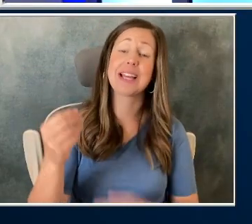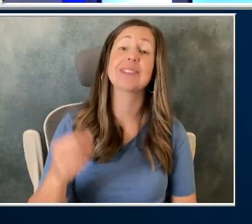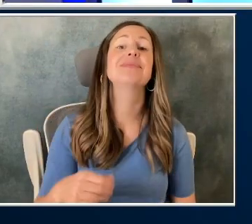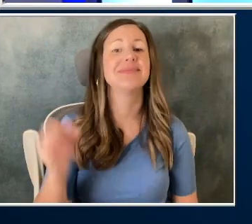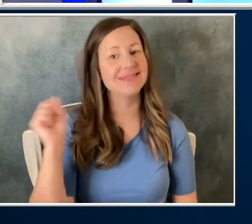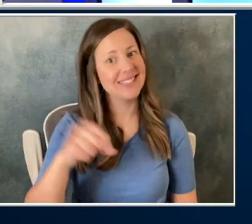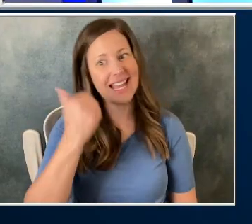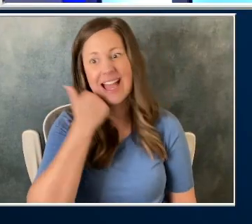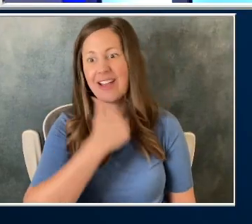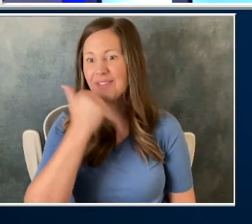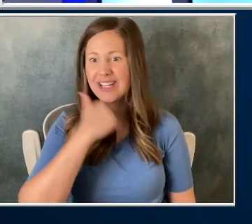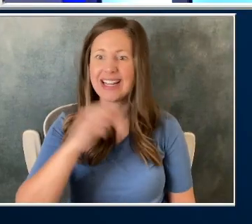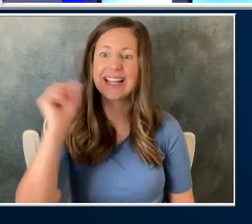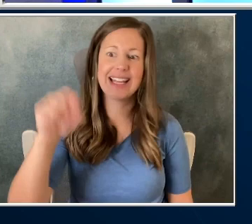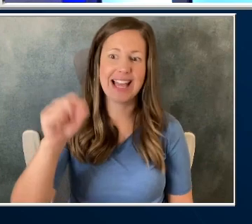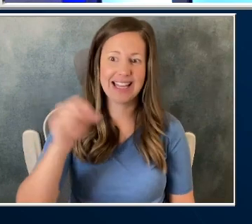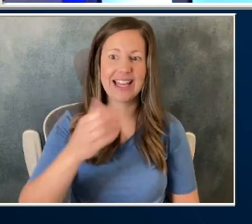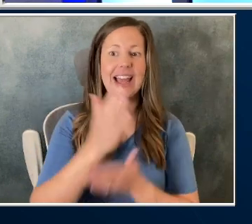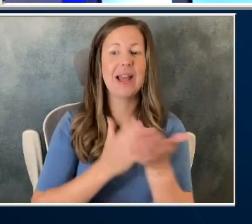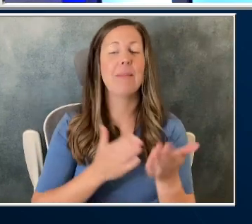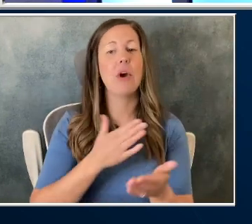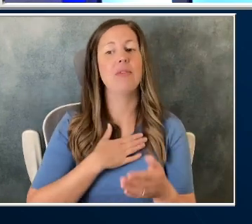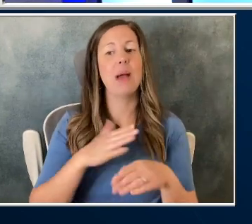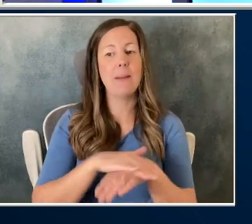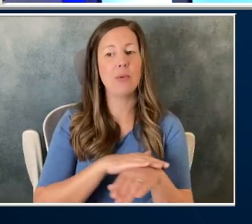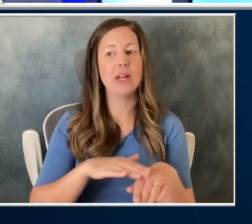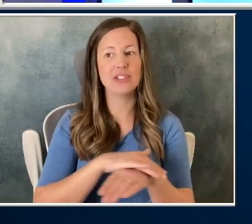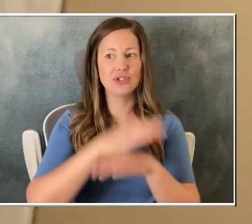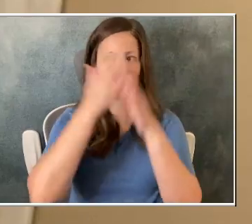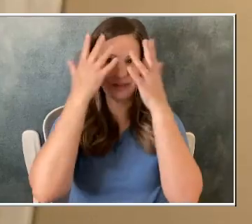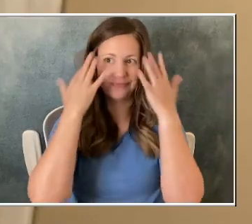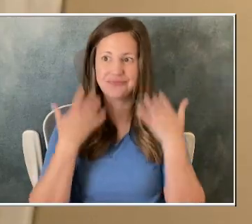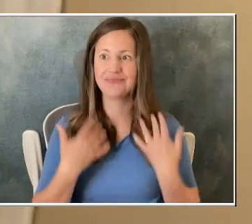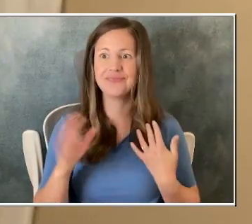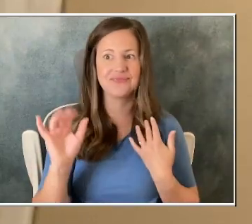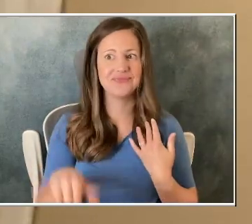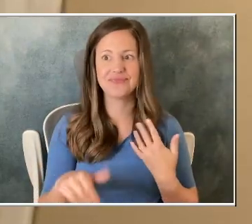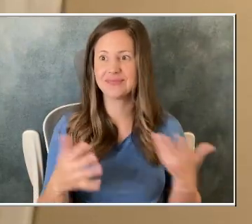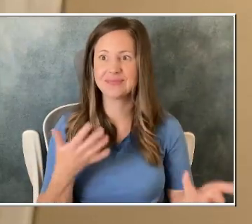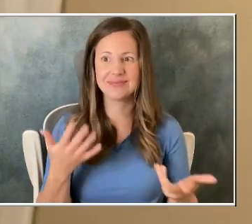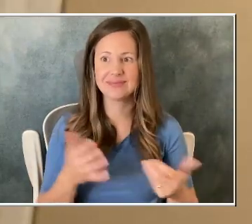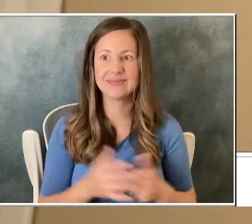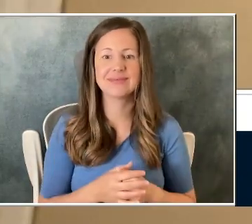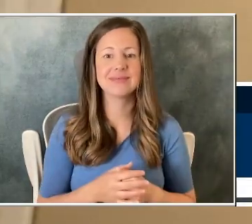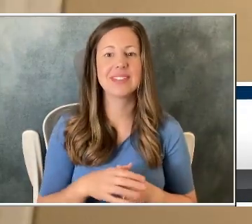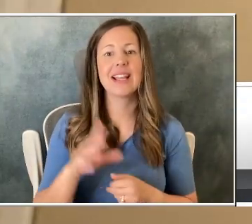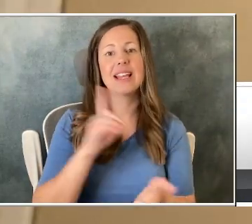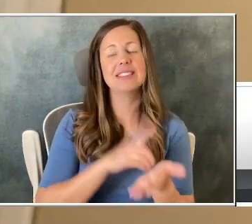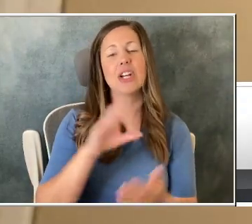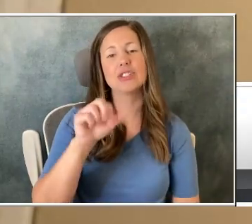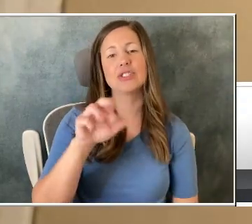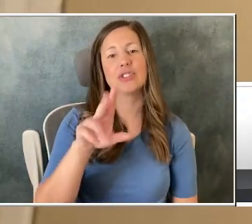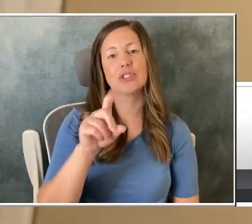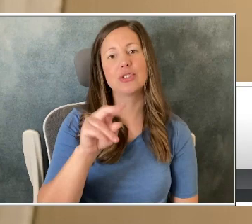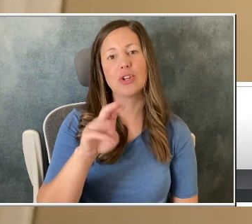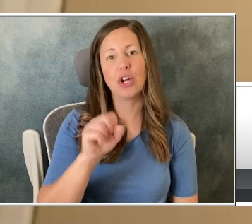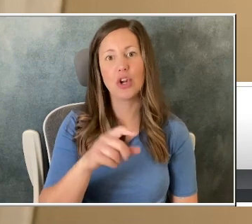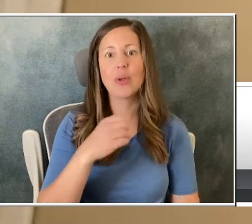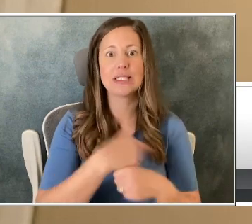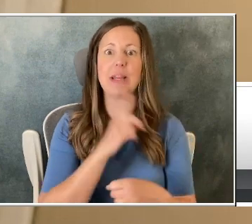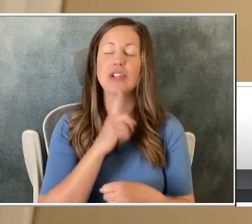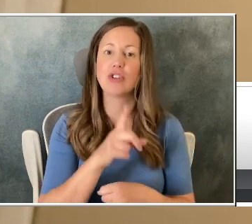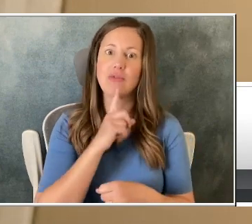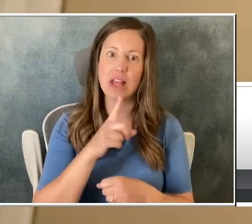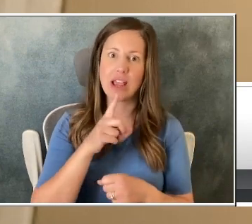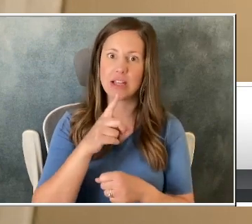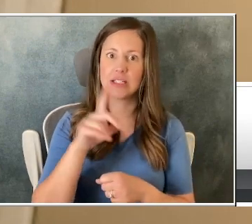Every day. It is a part of my moisture putting on my face routine. Dr. Cardona's made sure to ingrain into me. I